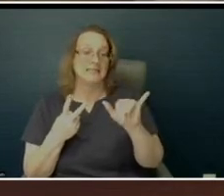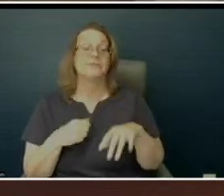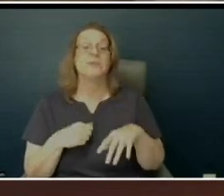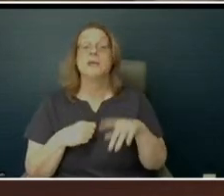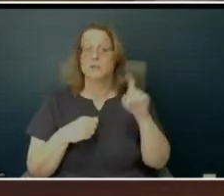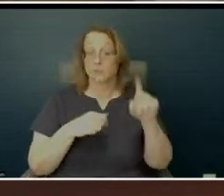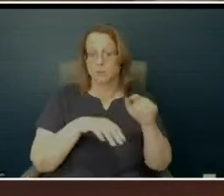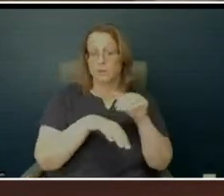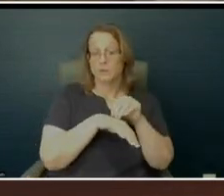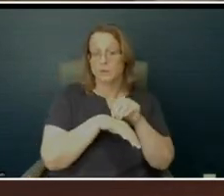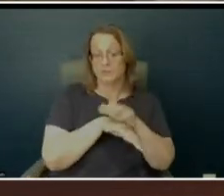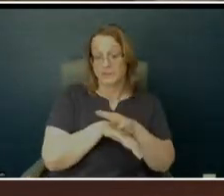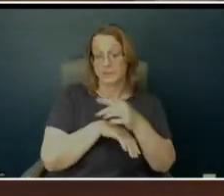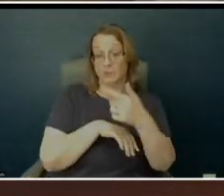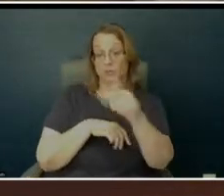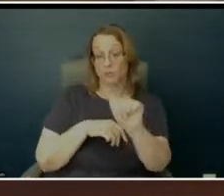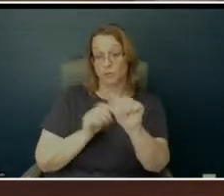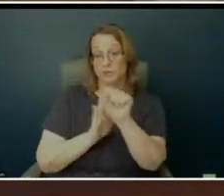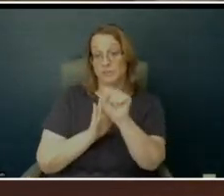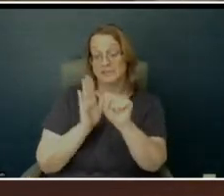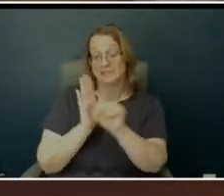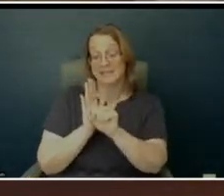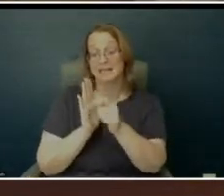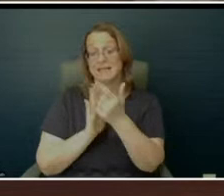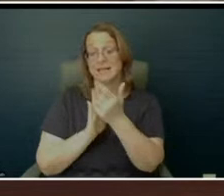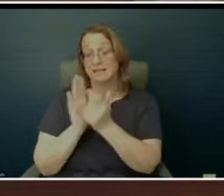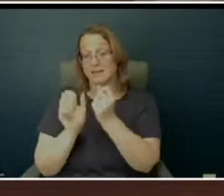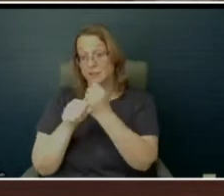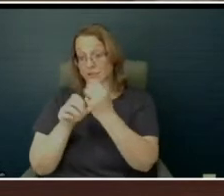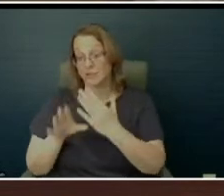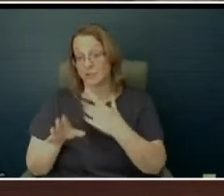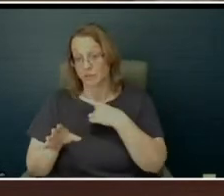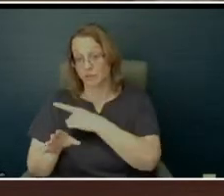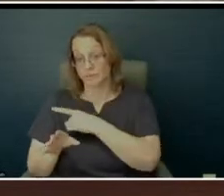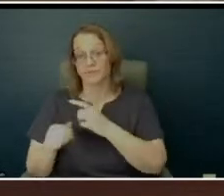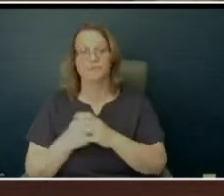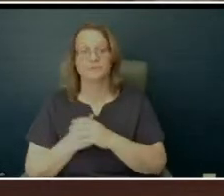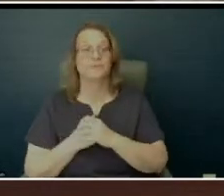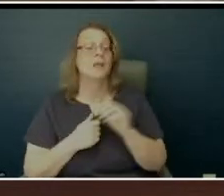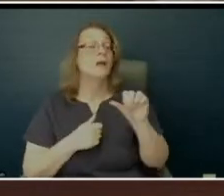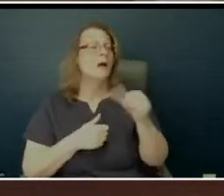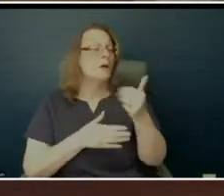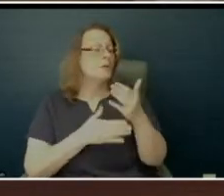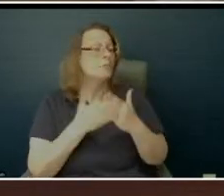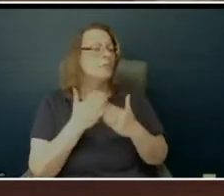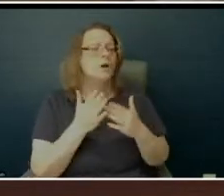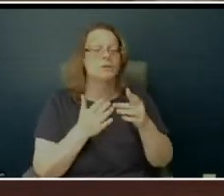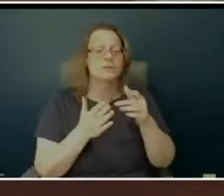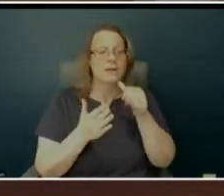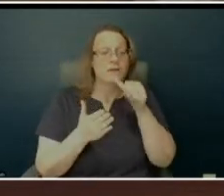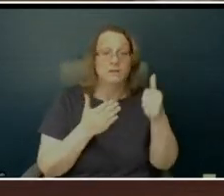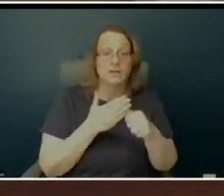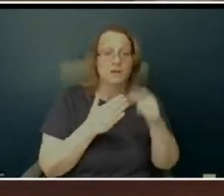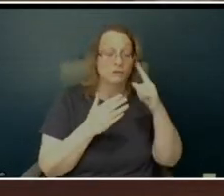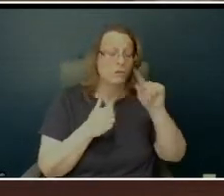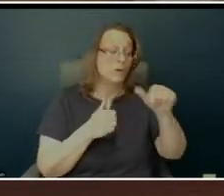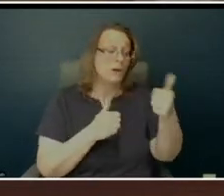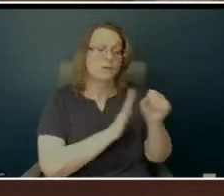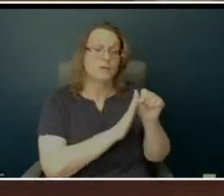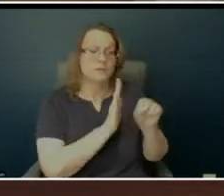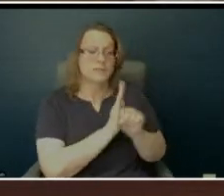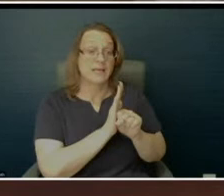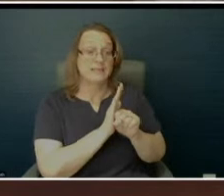Legislature. Other versions of the letter were intended for other states. Neither Mr. Clark nor Mr.